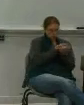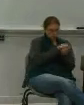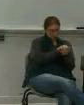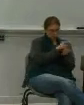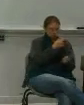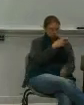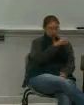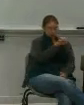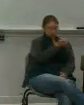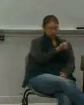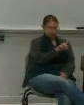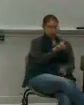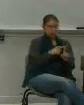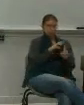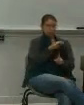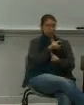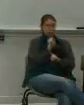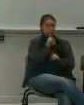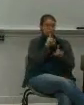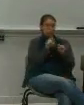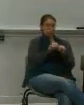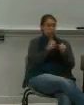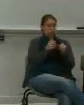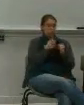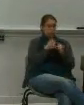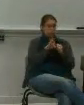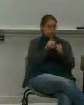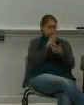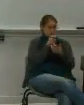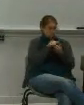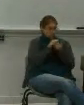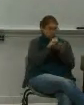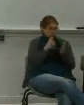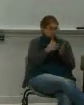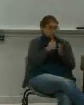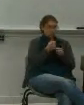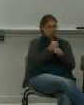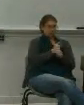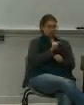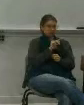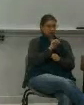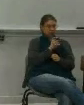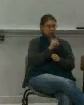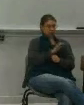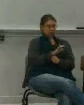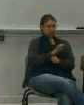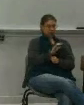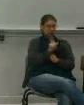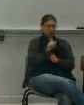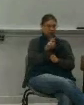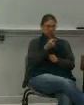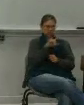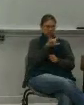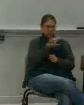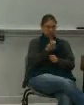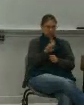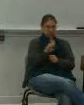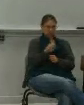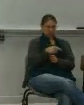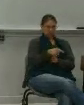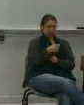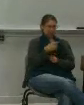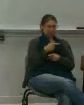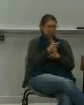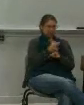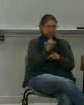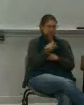When the cells are broken by grazers, they will generate a toxic acrylate, and the byproduct of it is